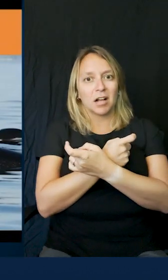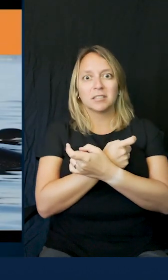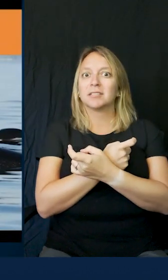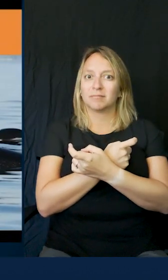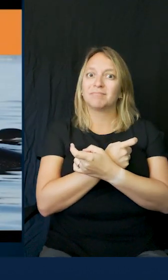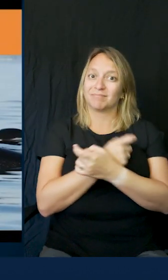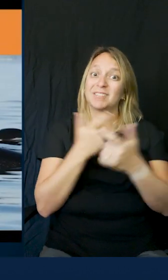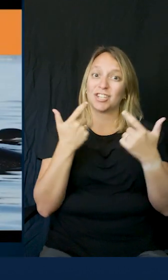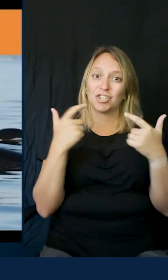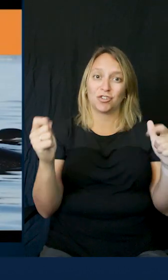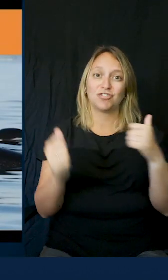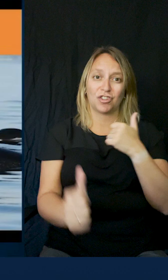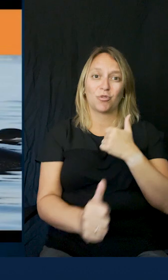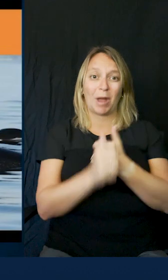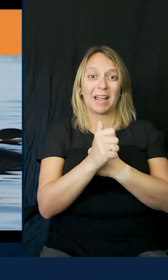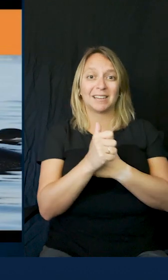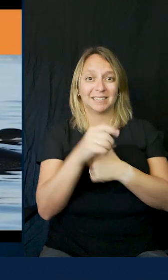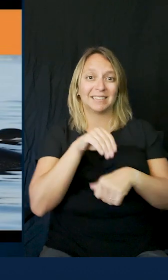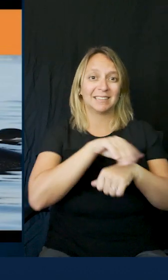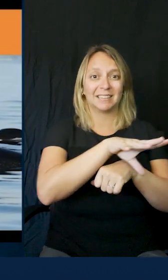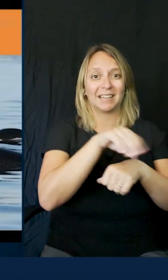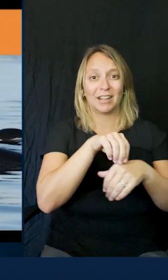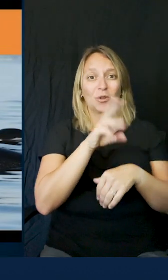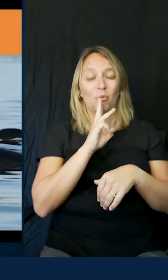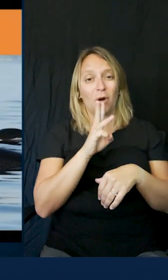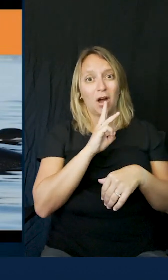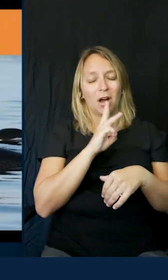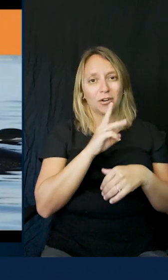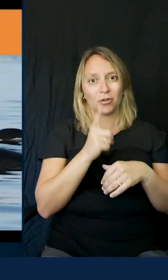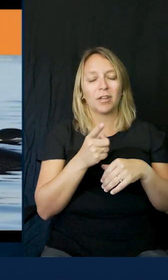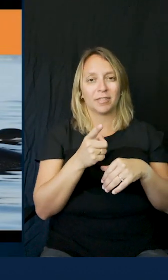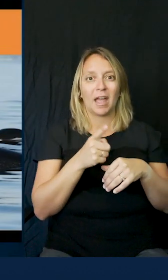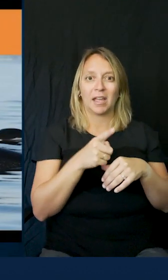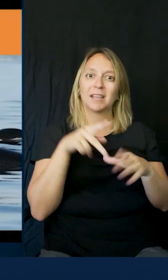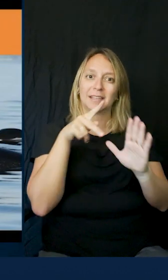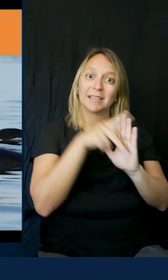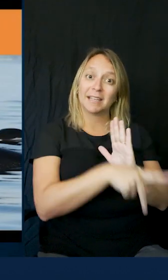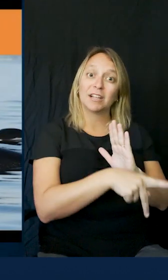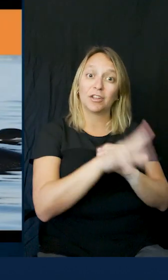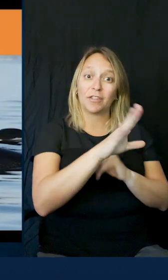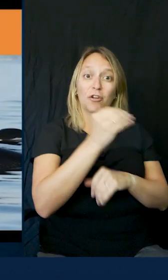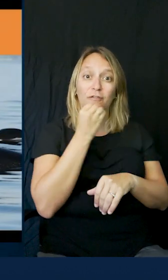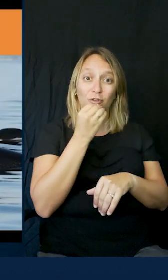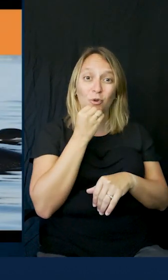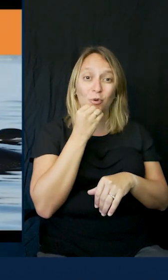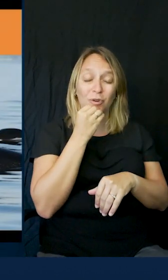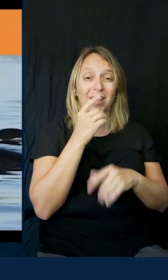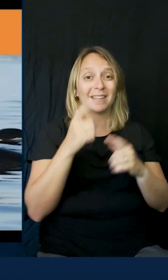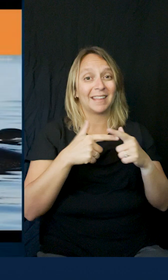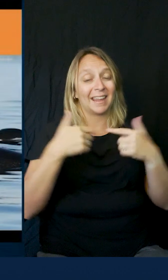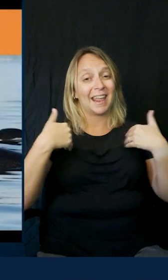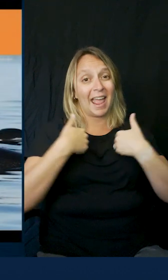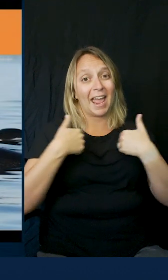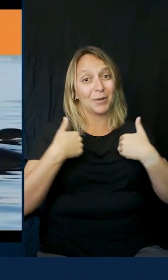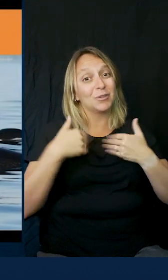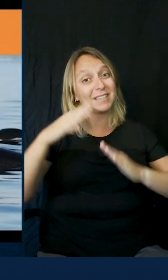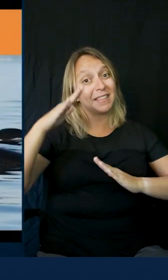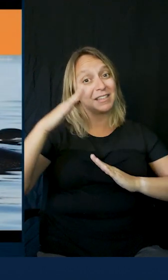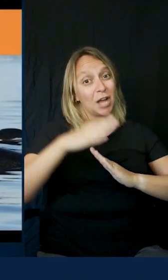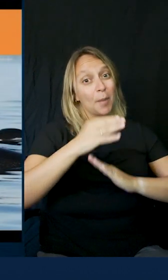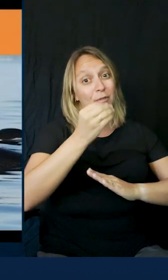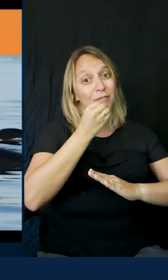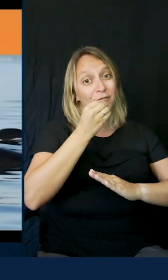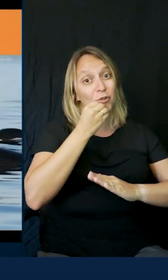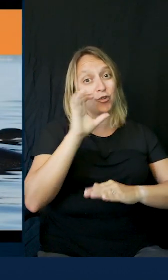other toxins that make their way into the water, they bioaccumulate up the food chain, and animals at the top of the food chain, like killer whales,